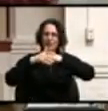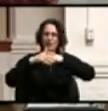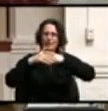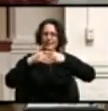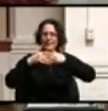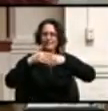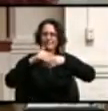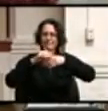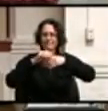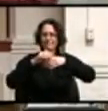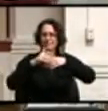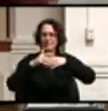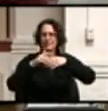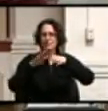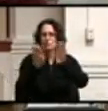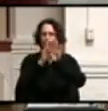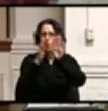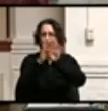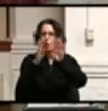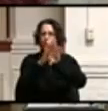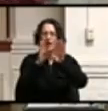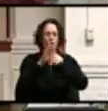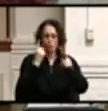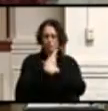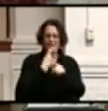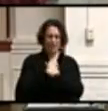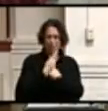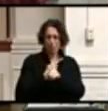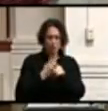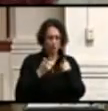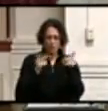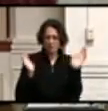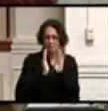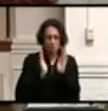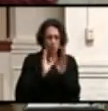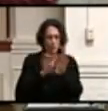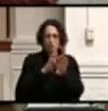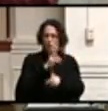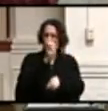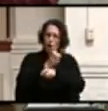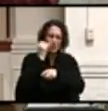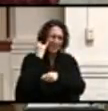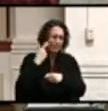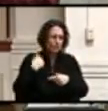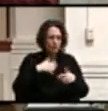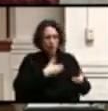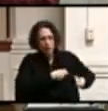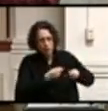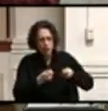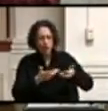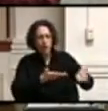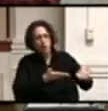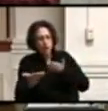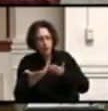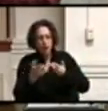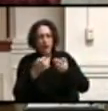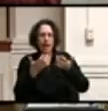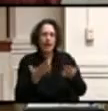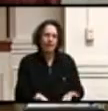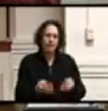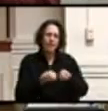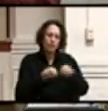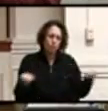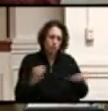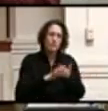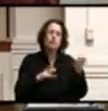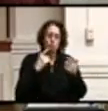door? So that's a really good idea that came out of that, among some others, just reworking the floor plan with this project. So we